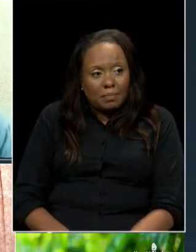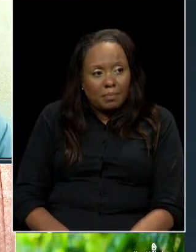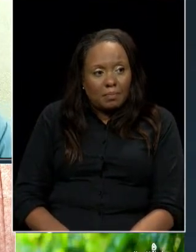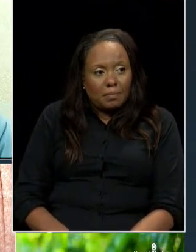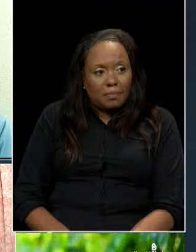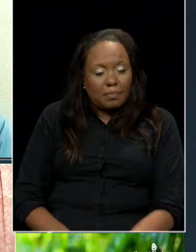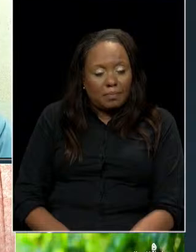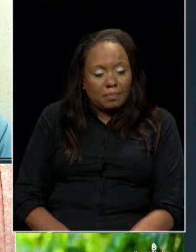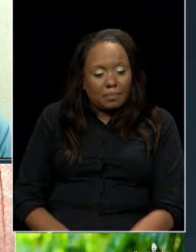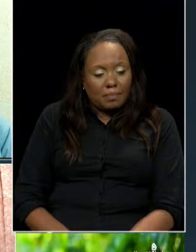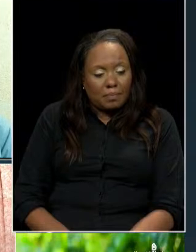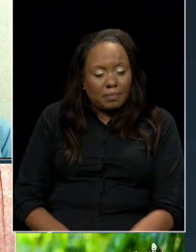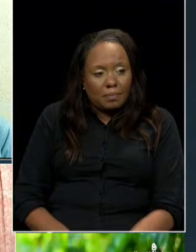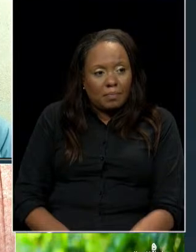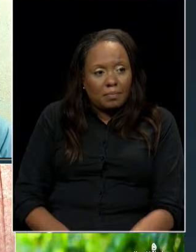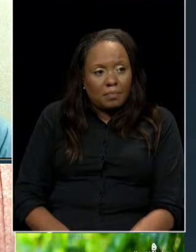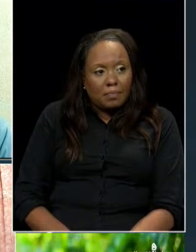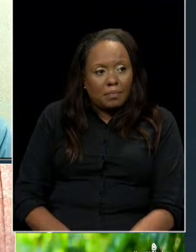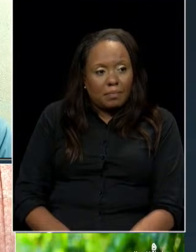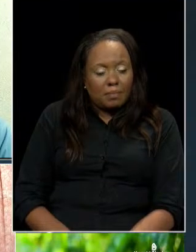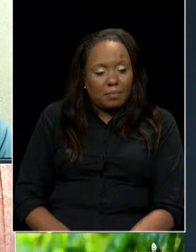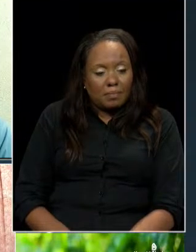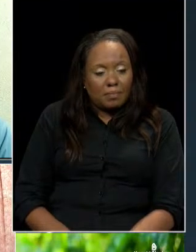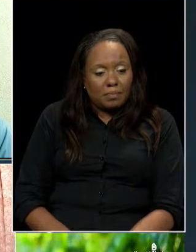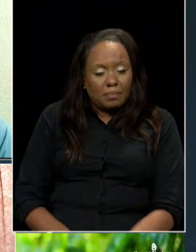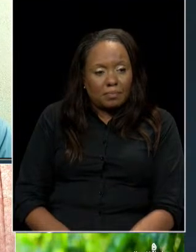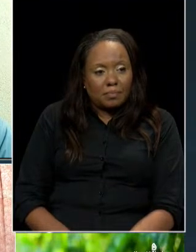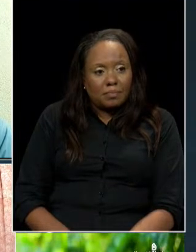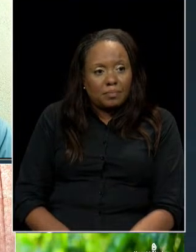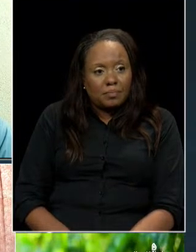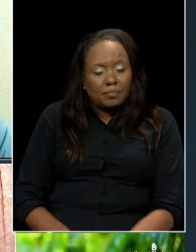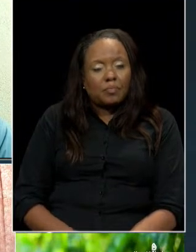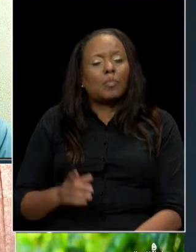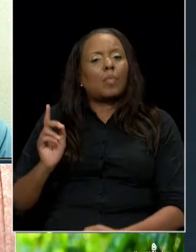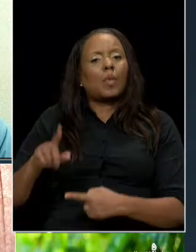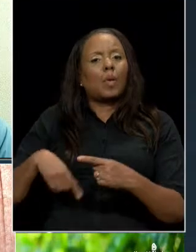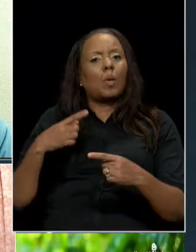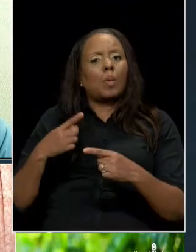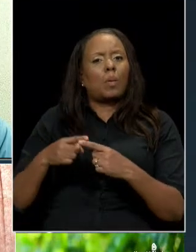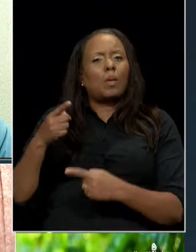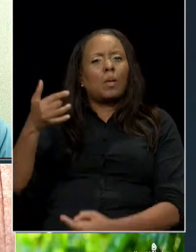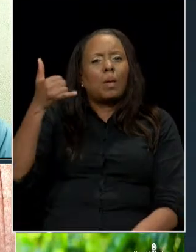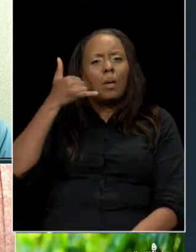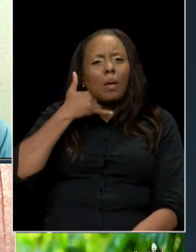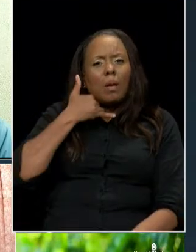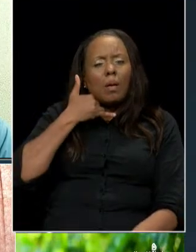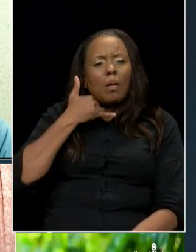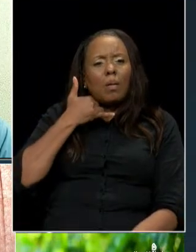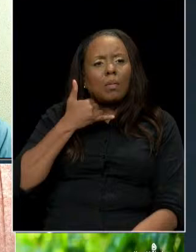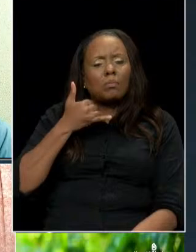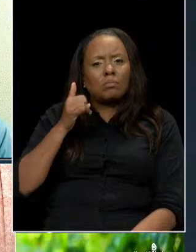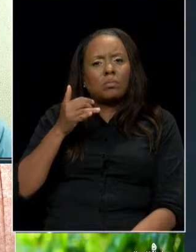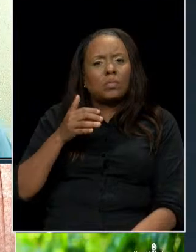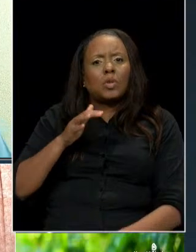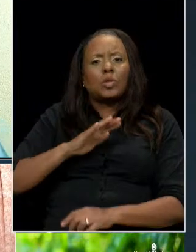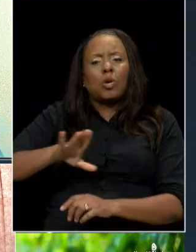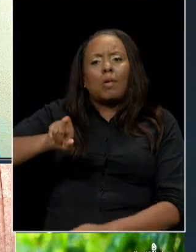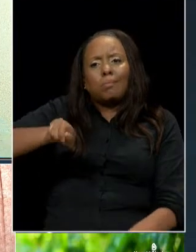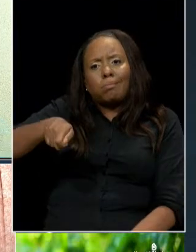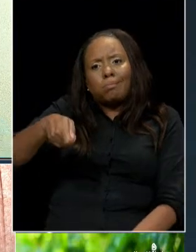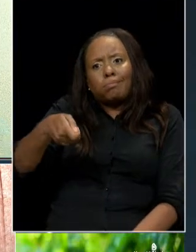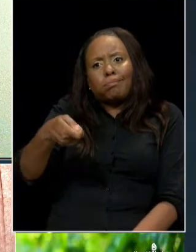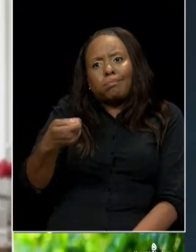Good evening. Please remember to lower the volume on your television set and just go ahead and ask your question, please.